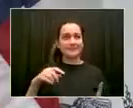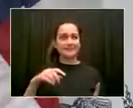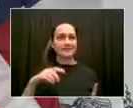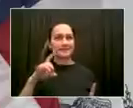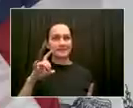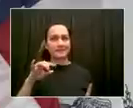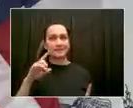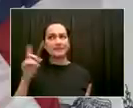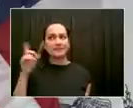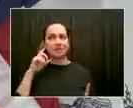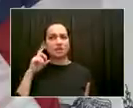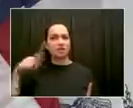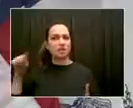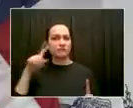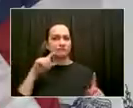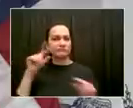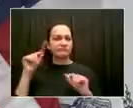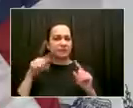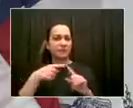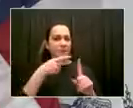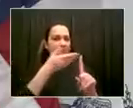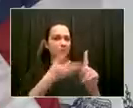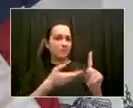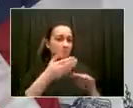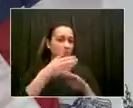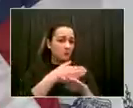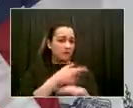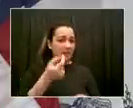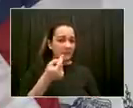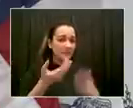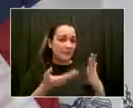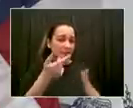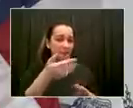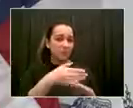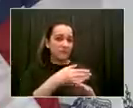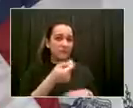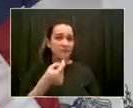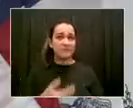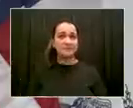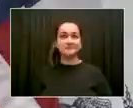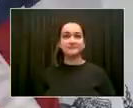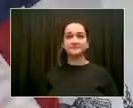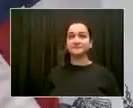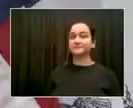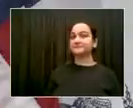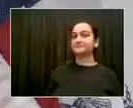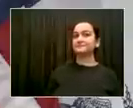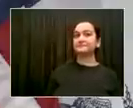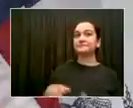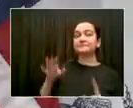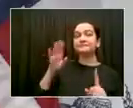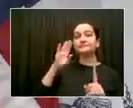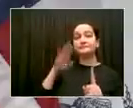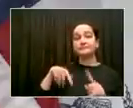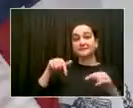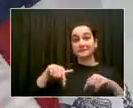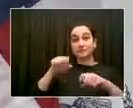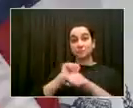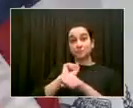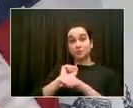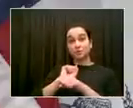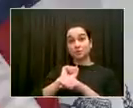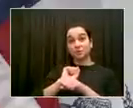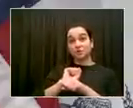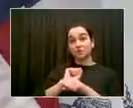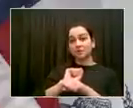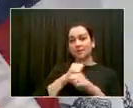This is a very, very intense place, but it's a place where we focus on collegiality and a team environment.